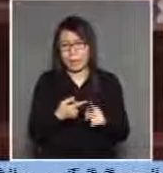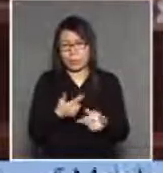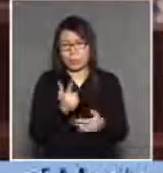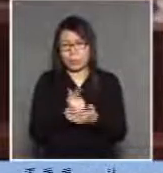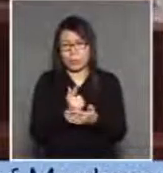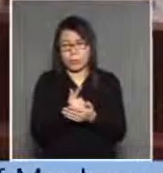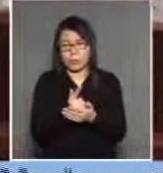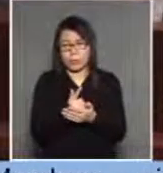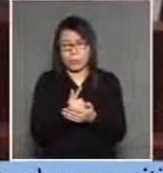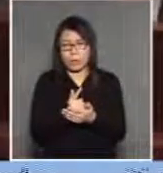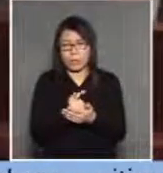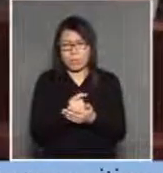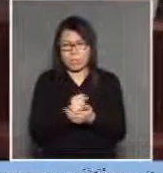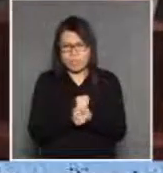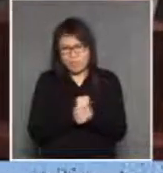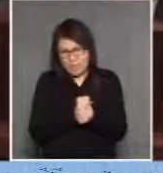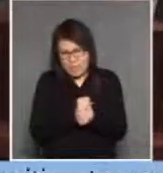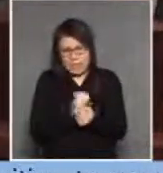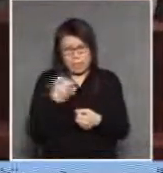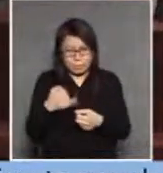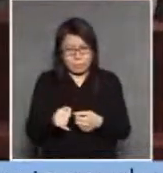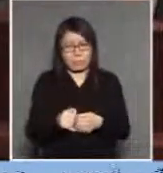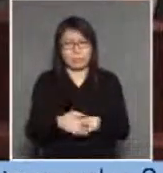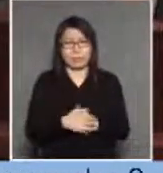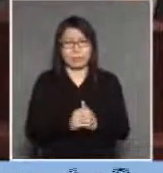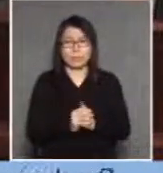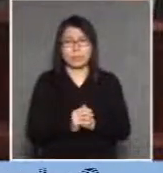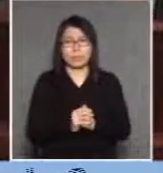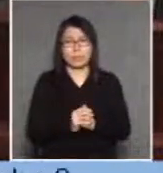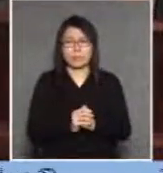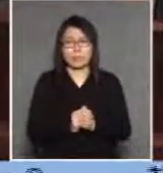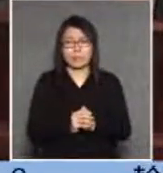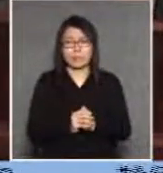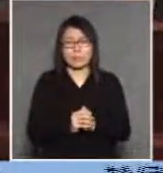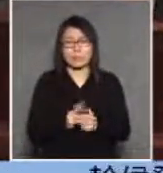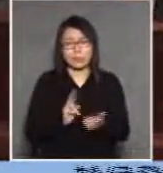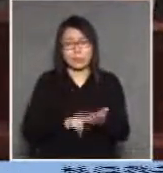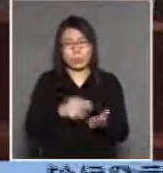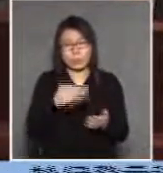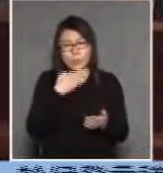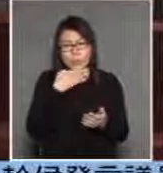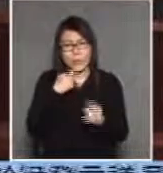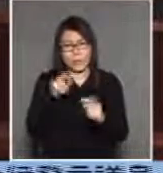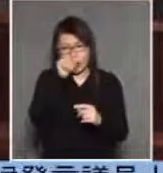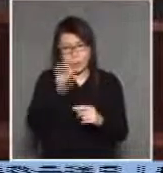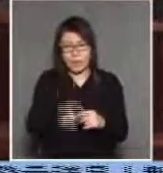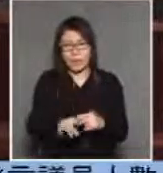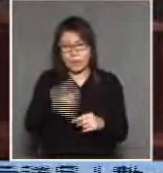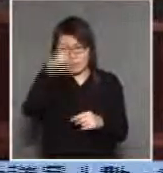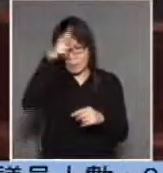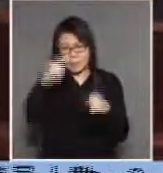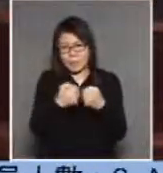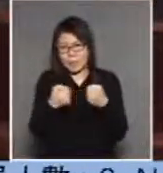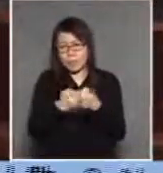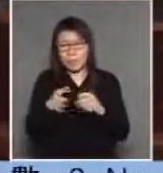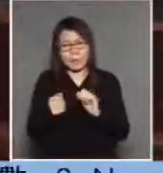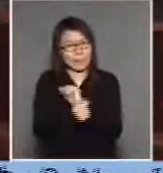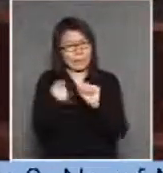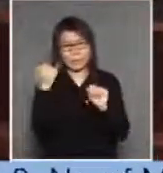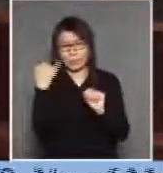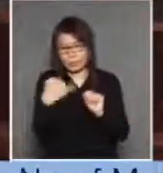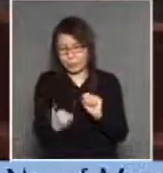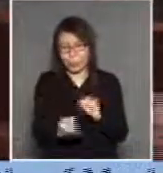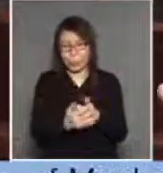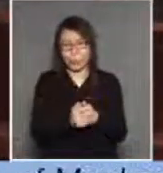put them as your priority. If you cannot allow them to see that, then that knot cannot be untied. I believe the youth